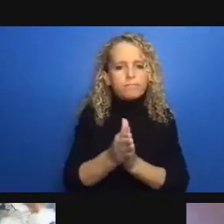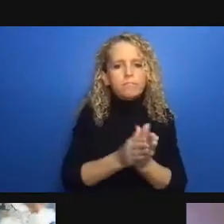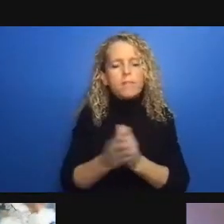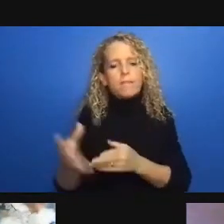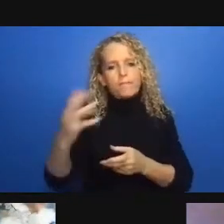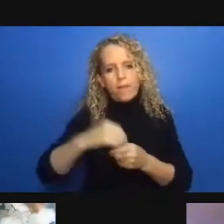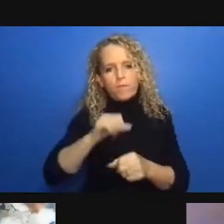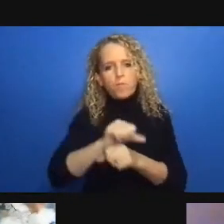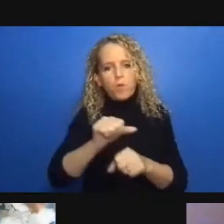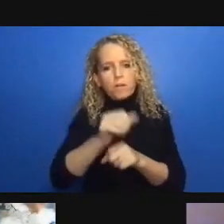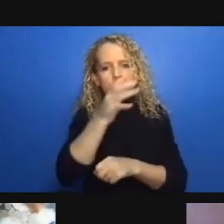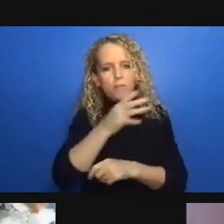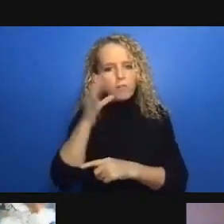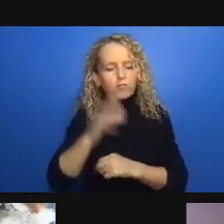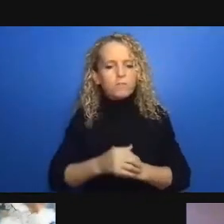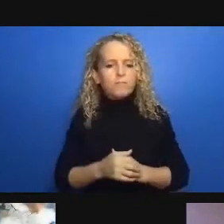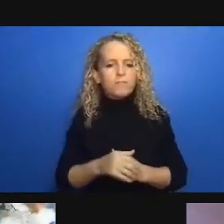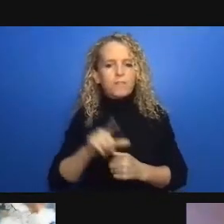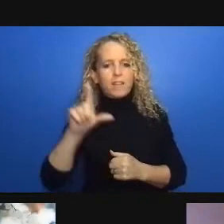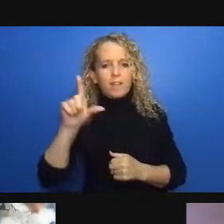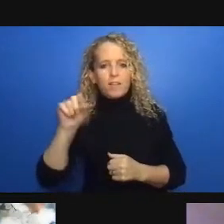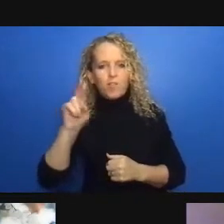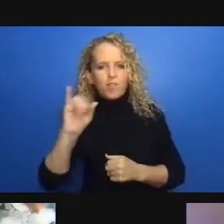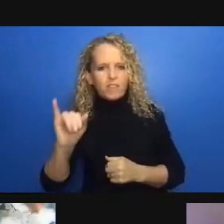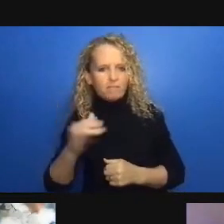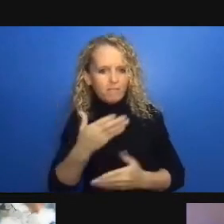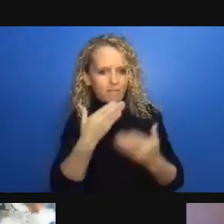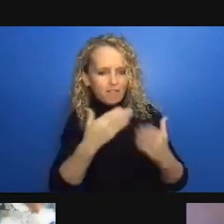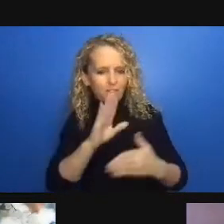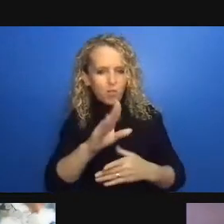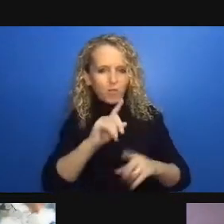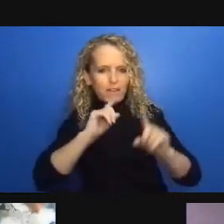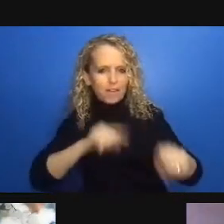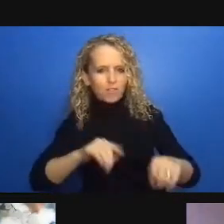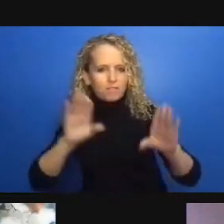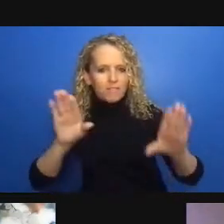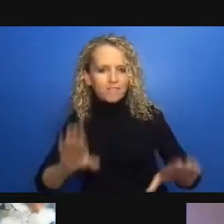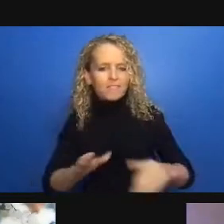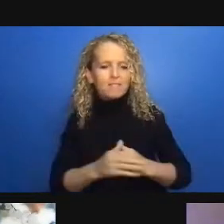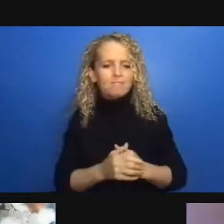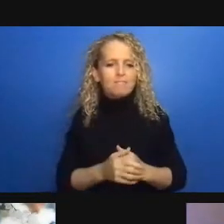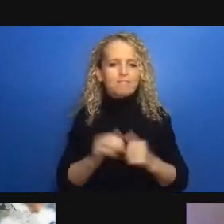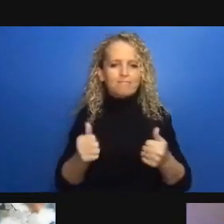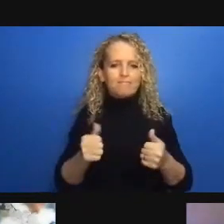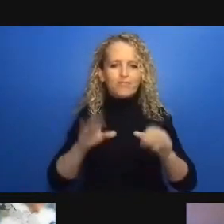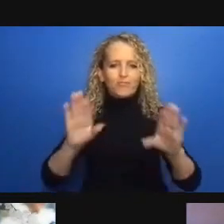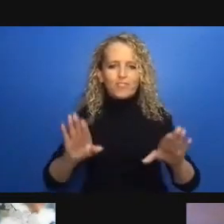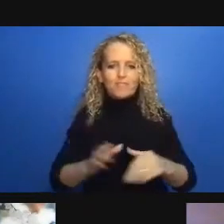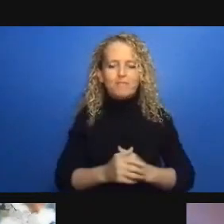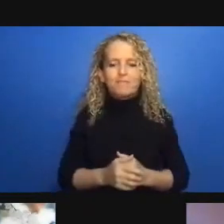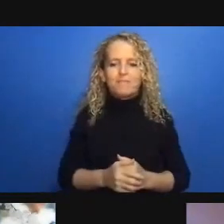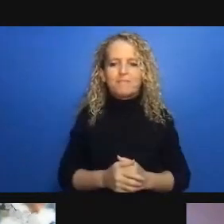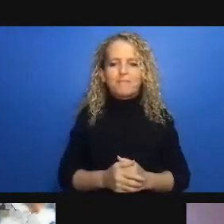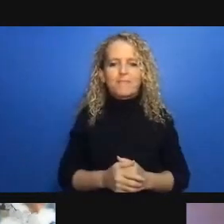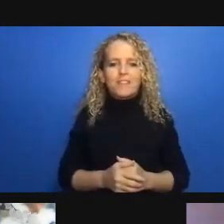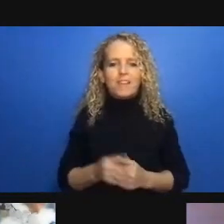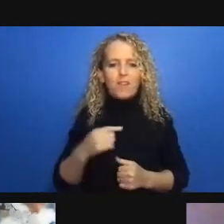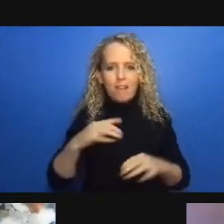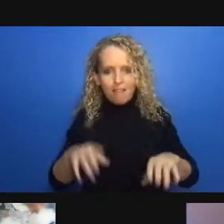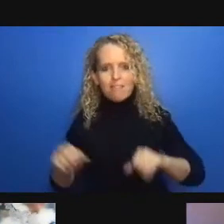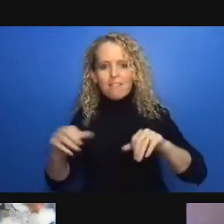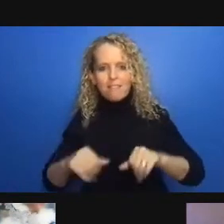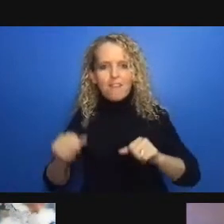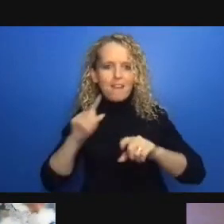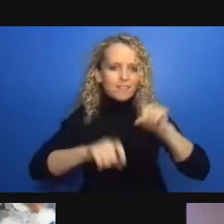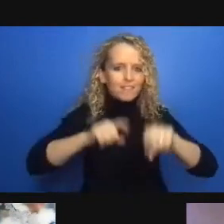that. That was such a good answer that really covered off all the different components. Thank you so much. That was wonderful. Okay, I'm going to stop hogging everything and turn this over